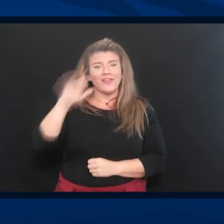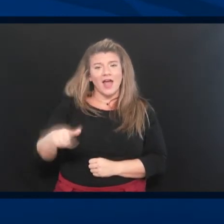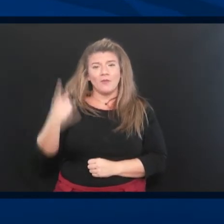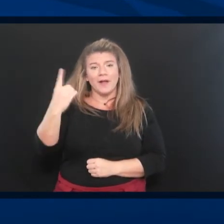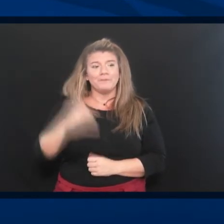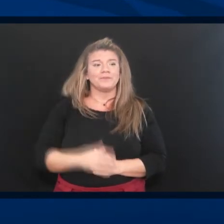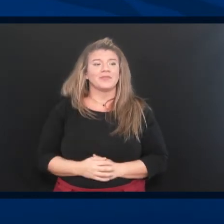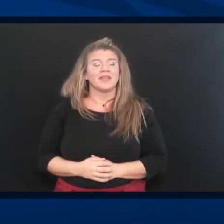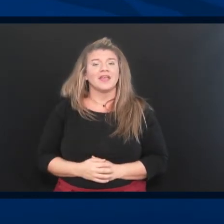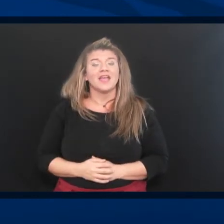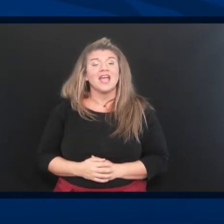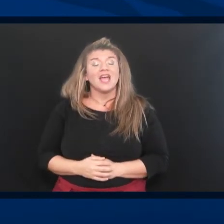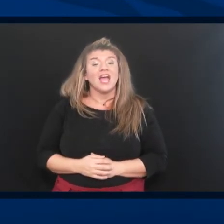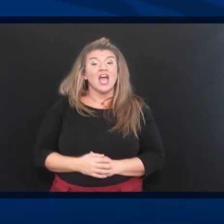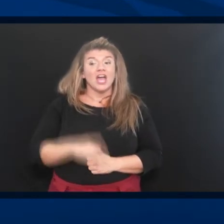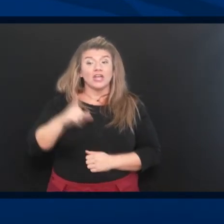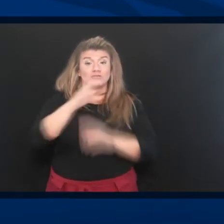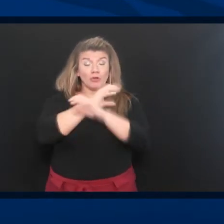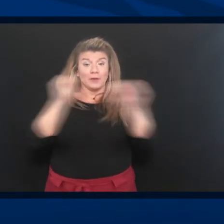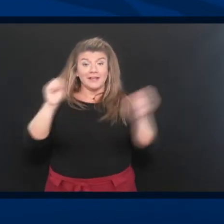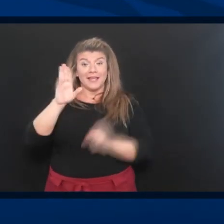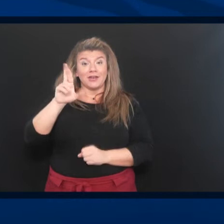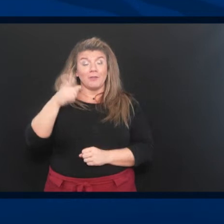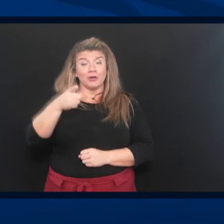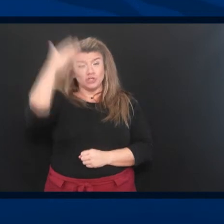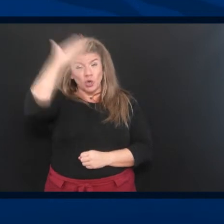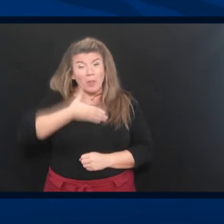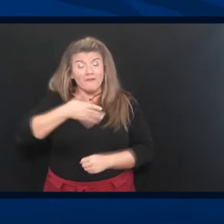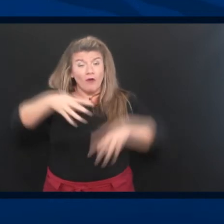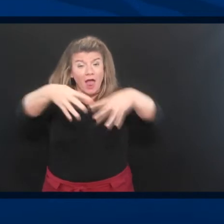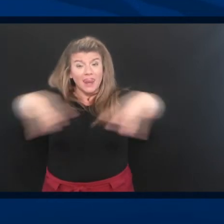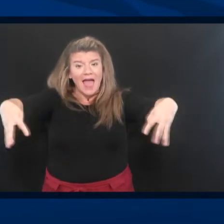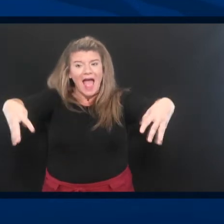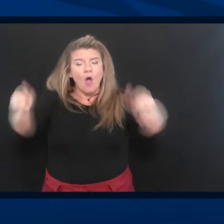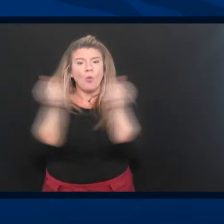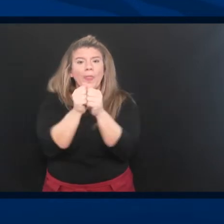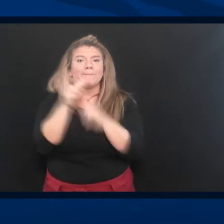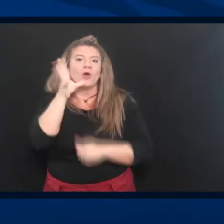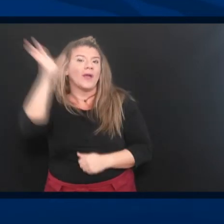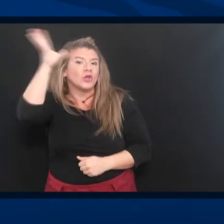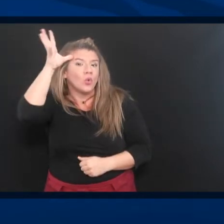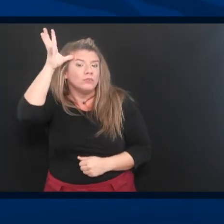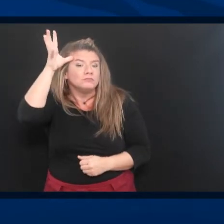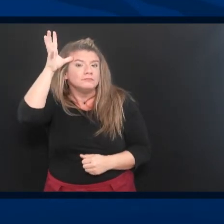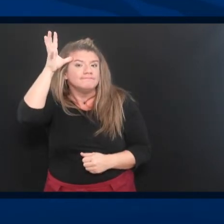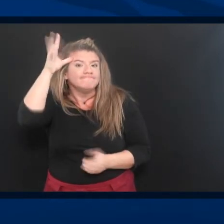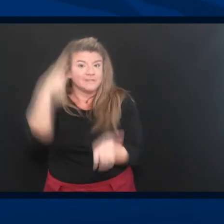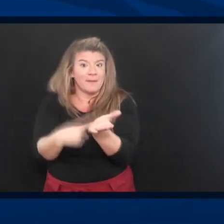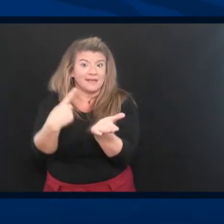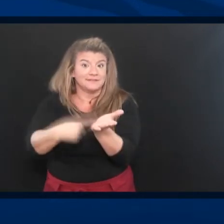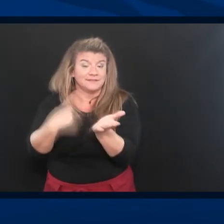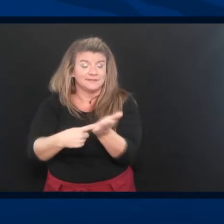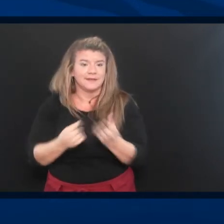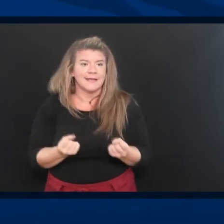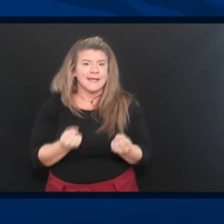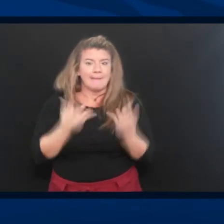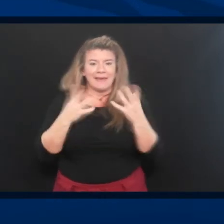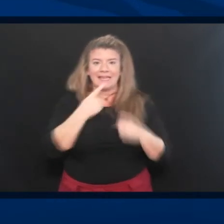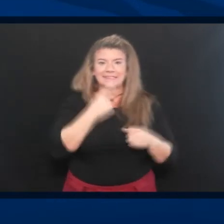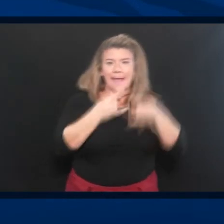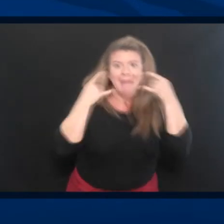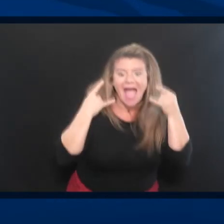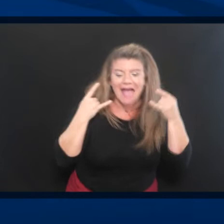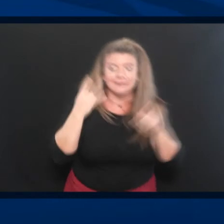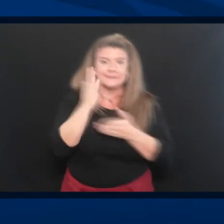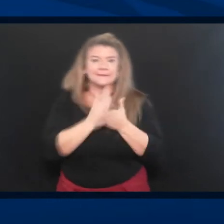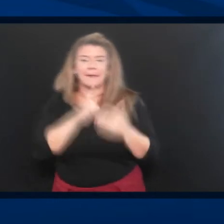Clayton, you're on the front lines of the parental debate. A lot of people say mask, a lot of people say no